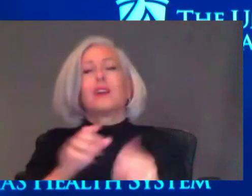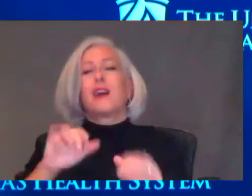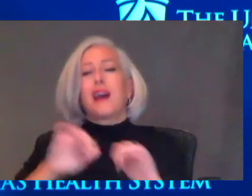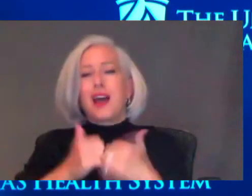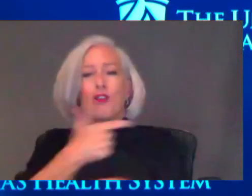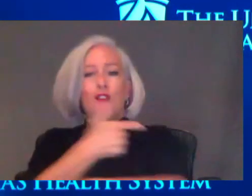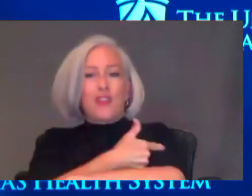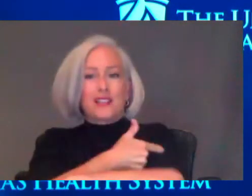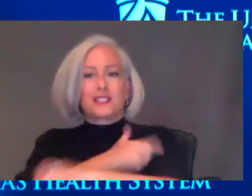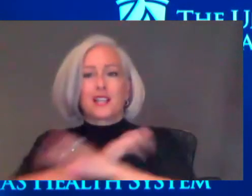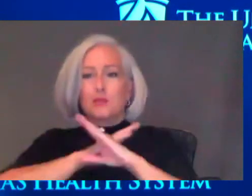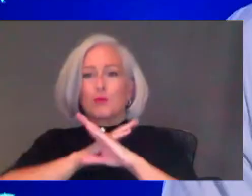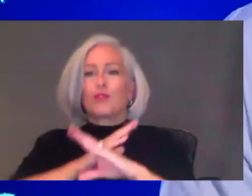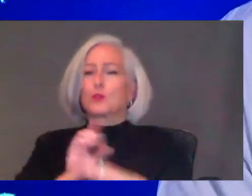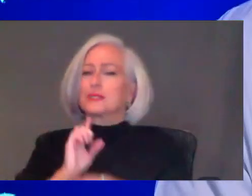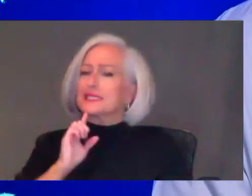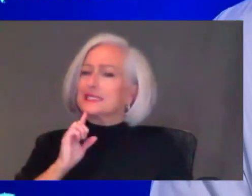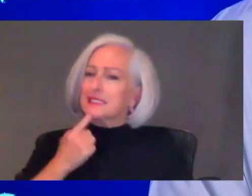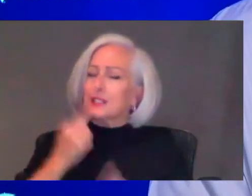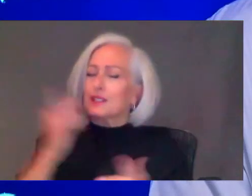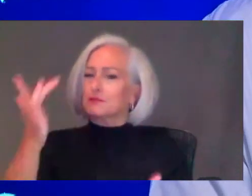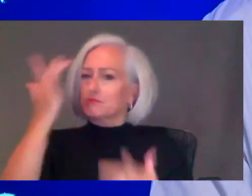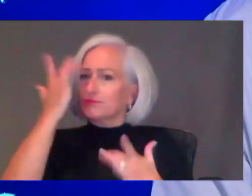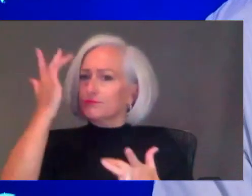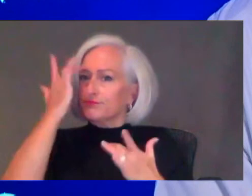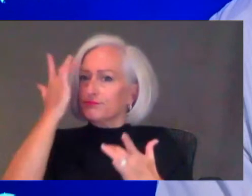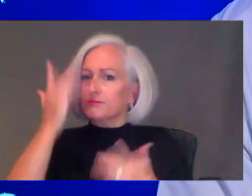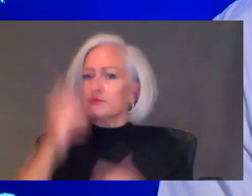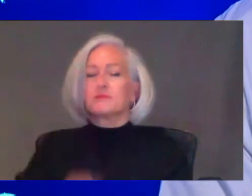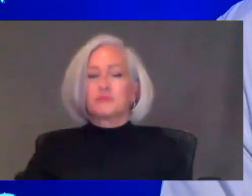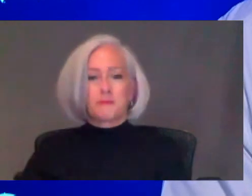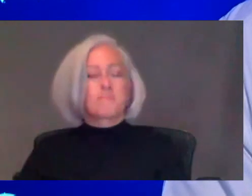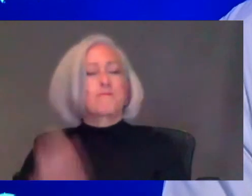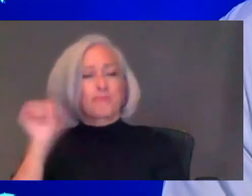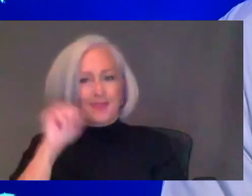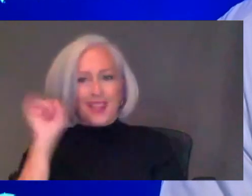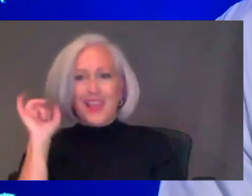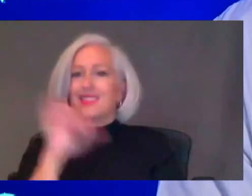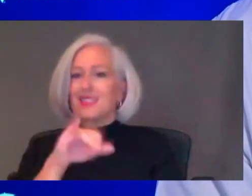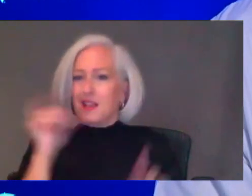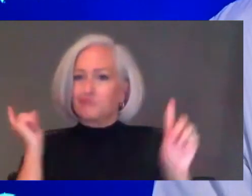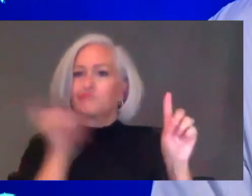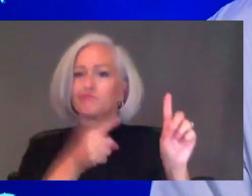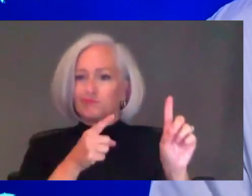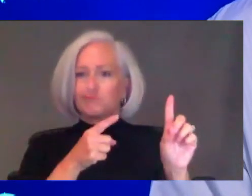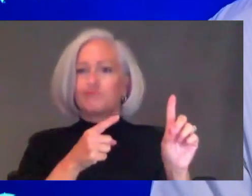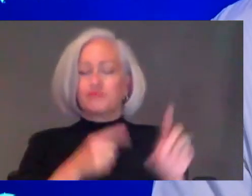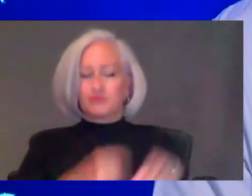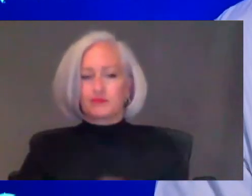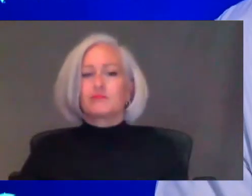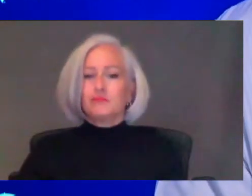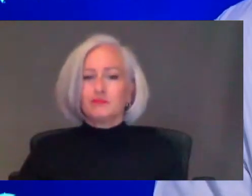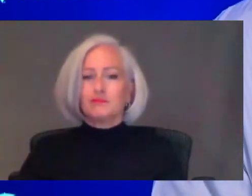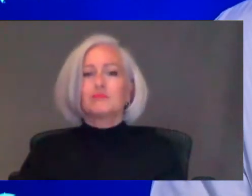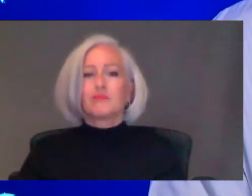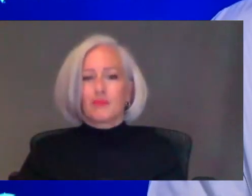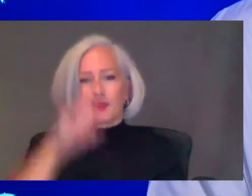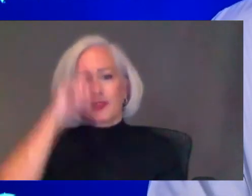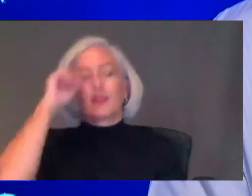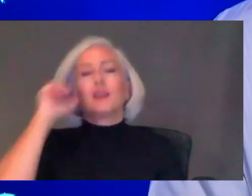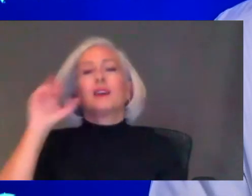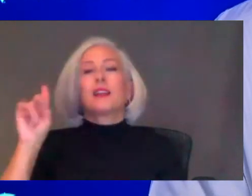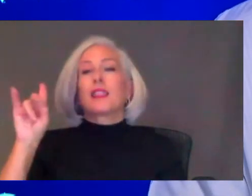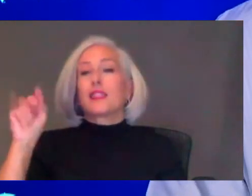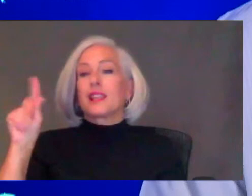were with the Cutter article you're talking about was just that 2-dose regimen. So we haven't even talked about boosters for that age group or for